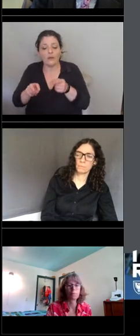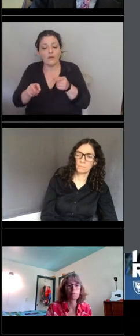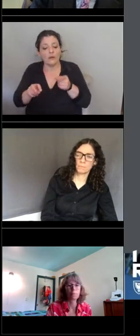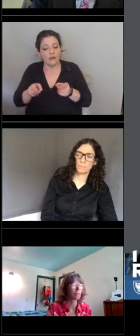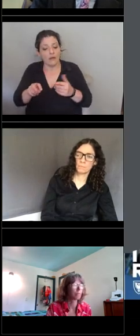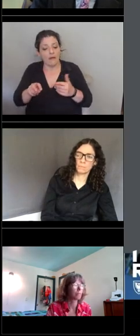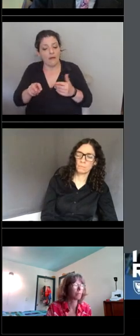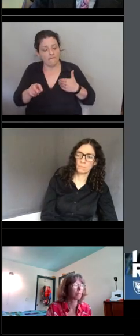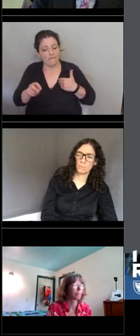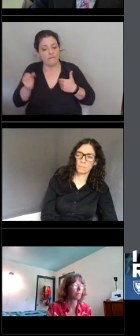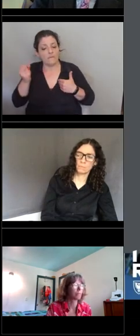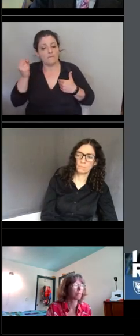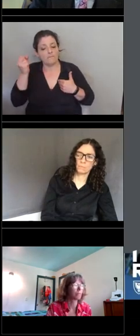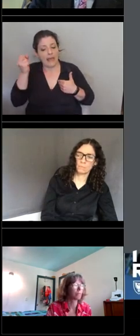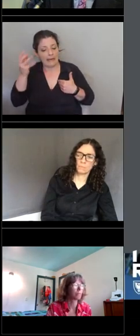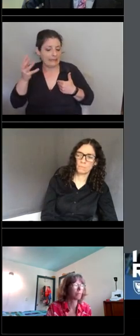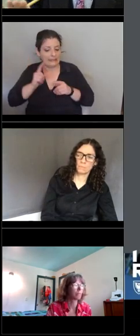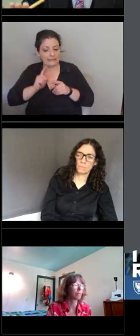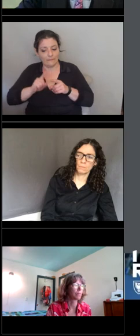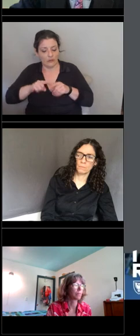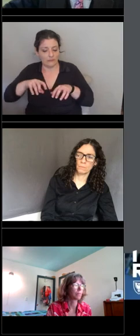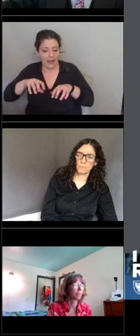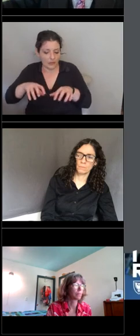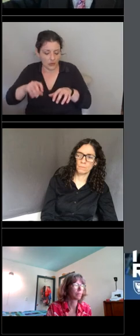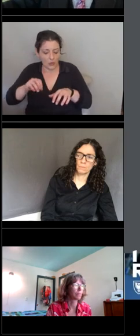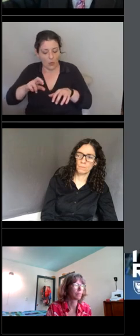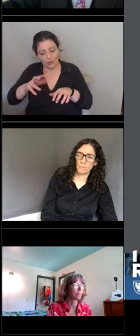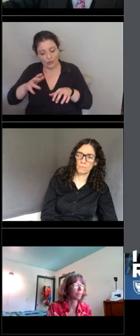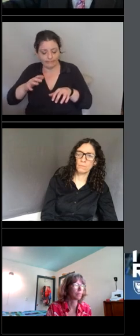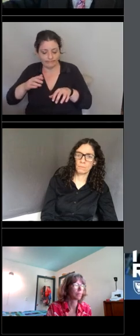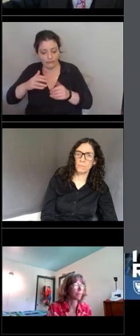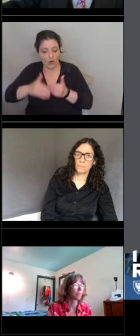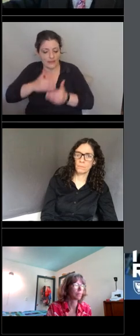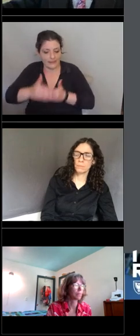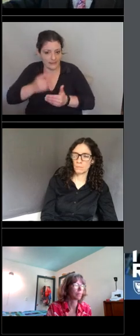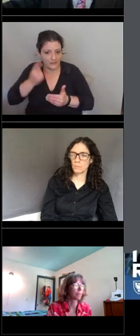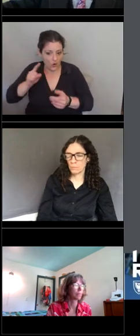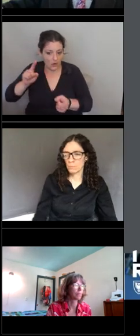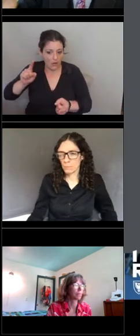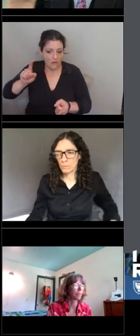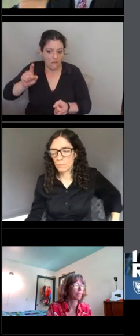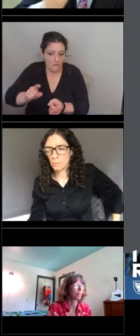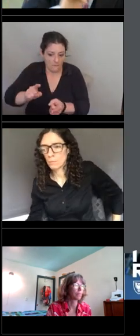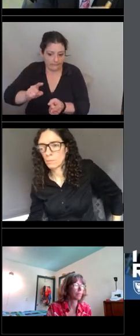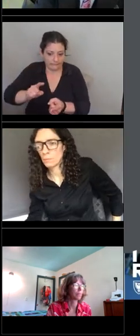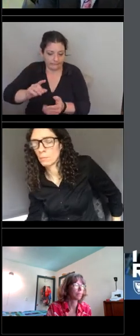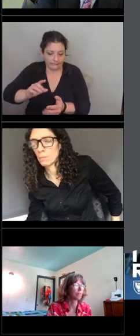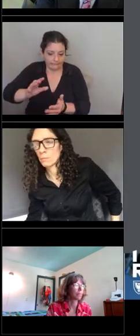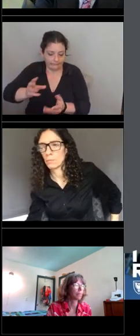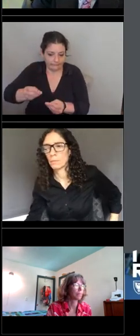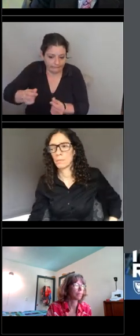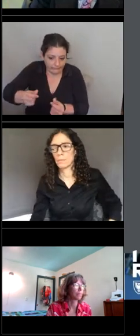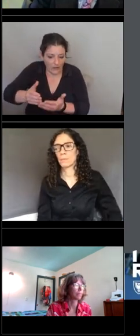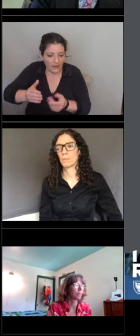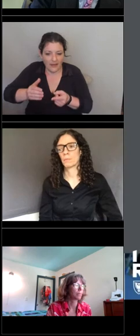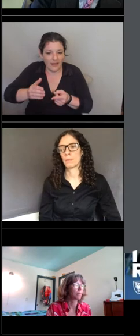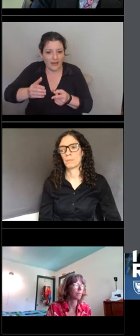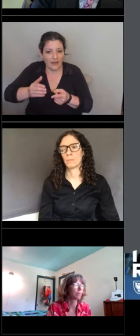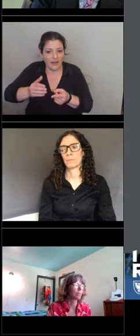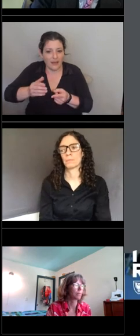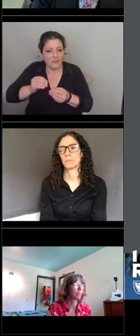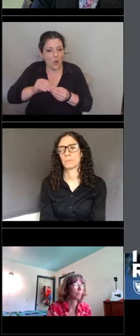or actions that they would have that, again, were not, you know, necessarily related to biodiversity measures, so weren't captured within our